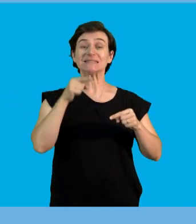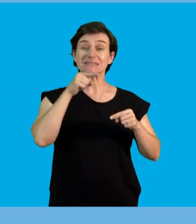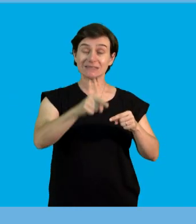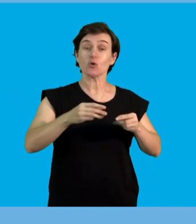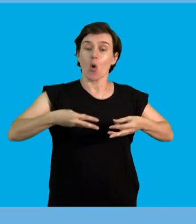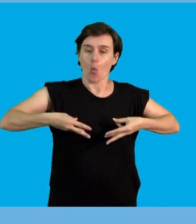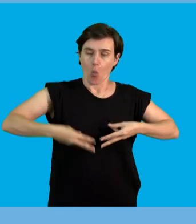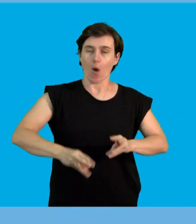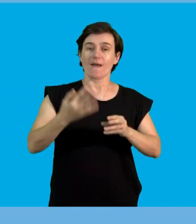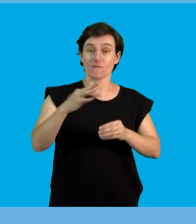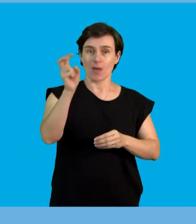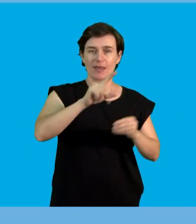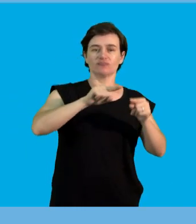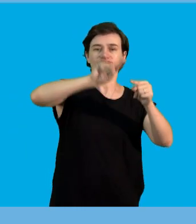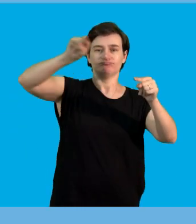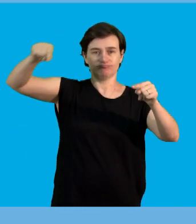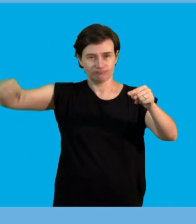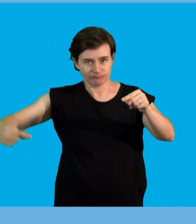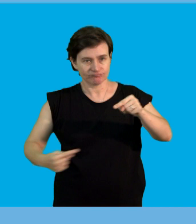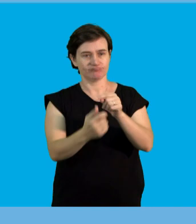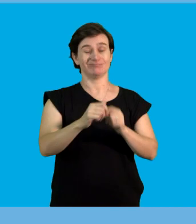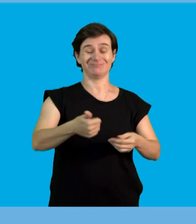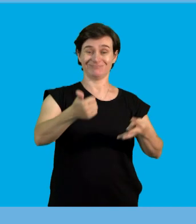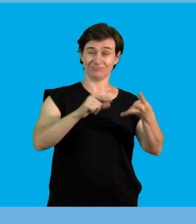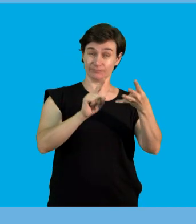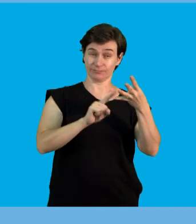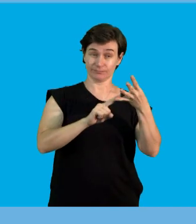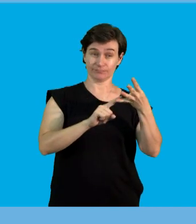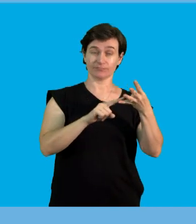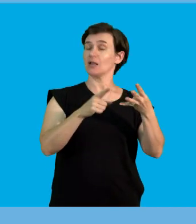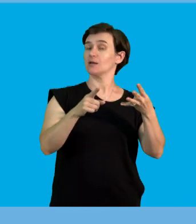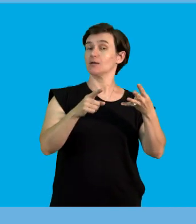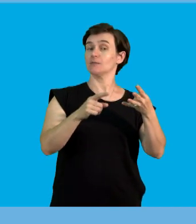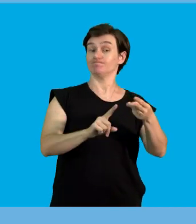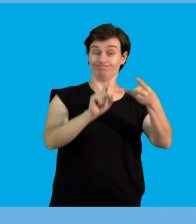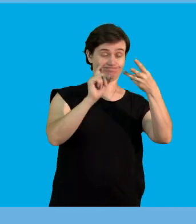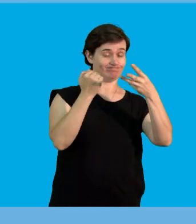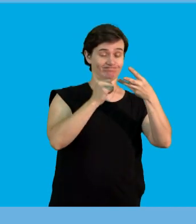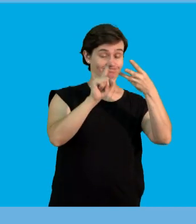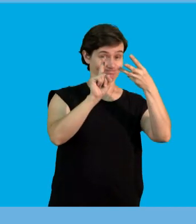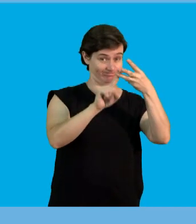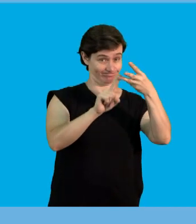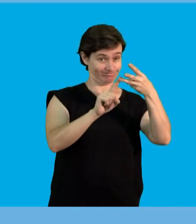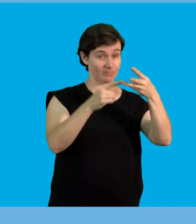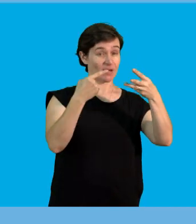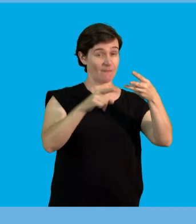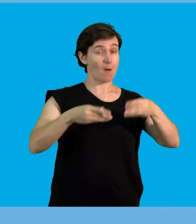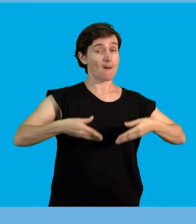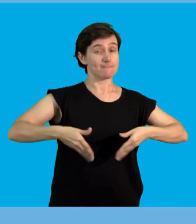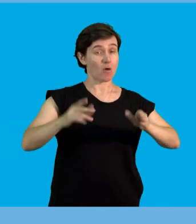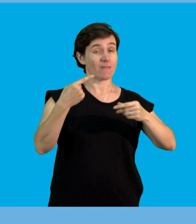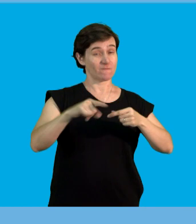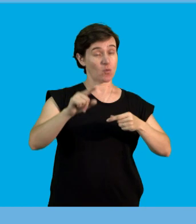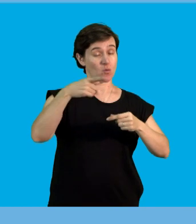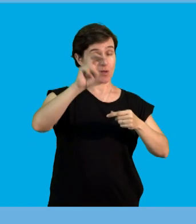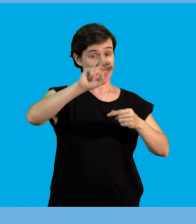conducting pathway for electricity, and then lastly the electric circuit, that's the conducting pathway for electricity,